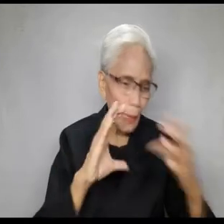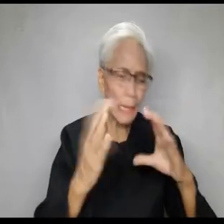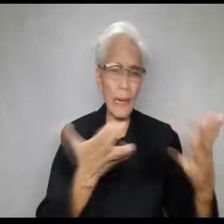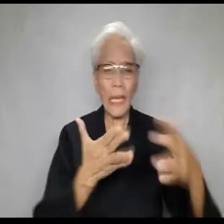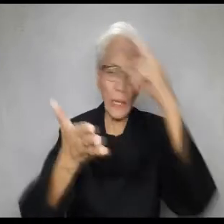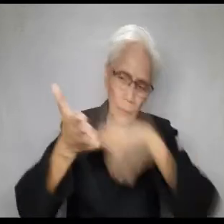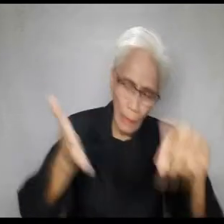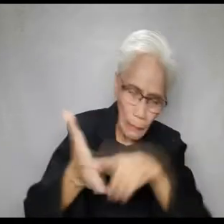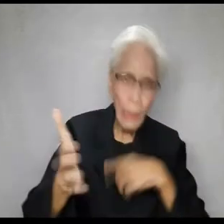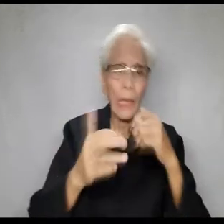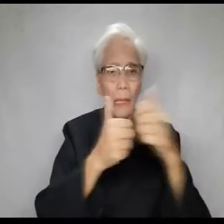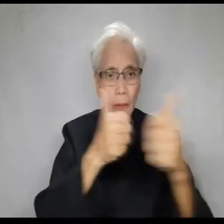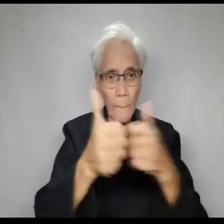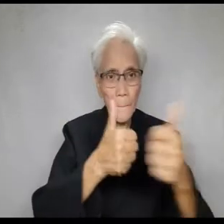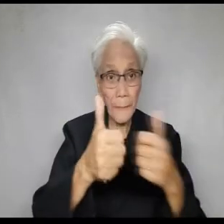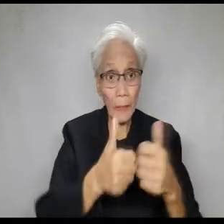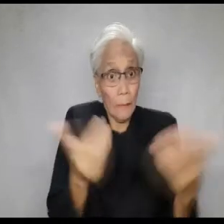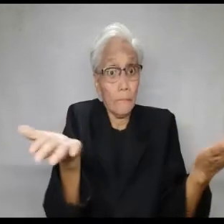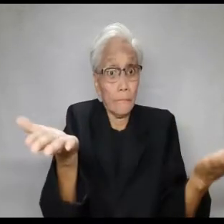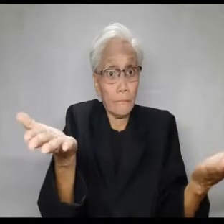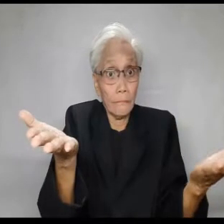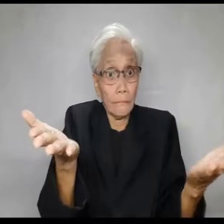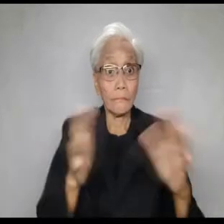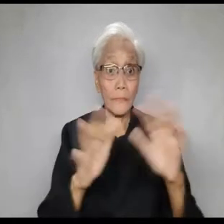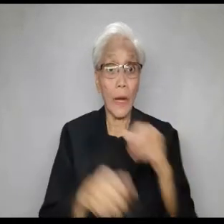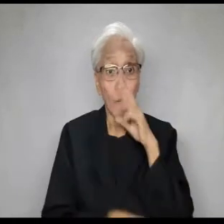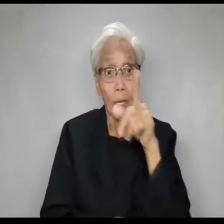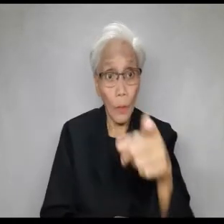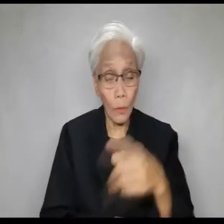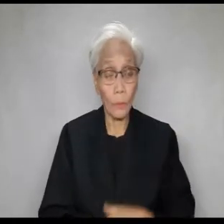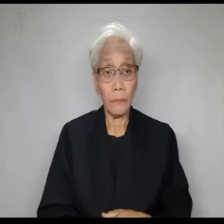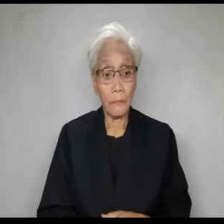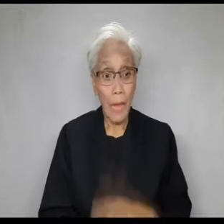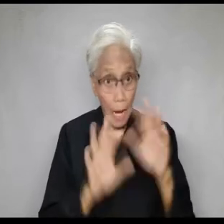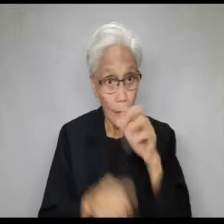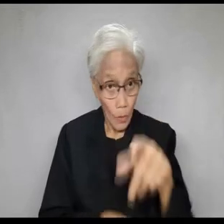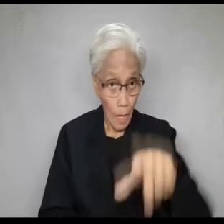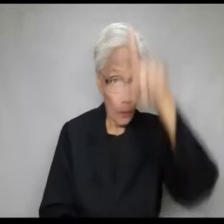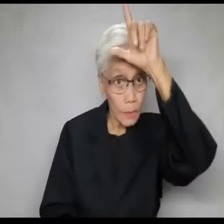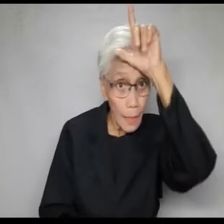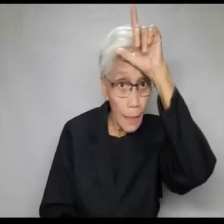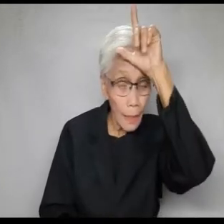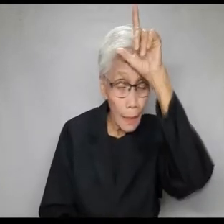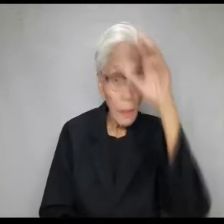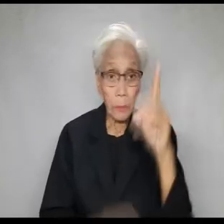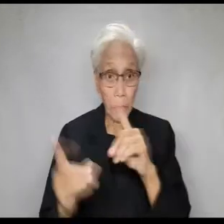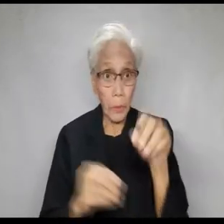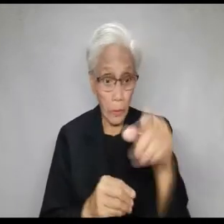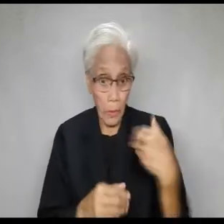complaining, criticizing, and competing. O ano, kamusta ka naman? Are you a